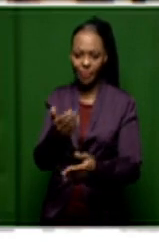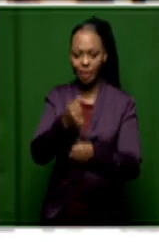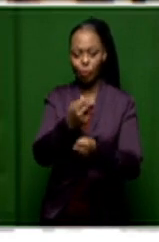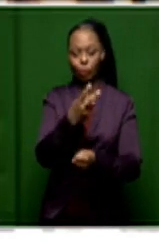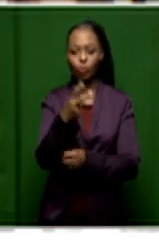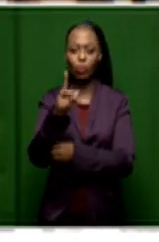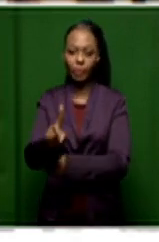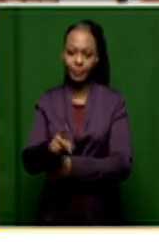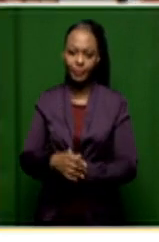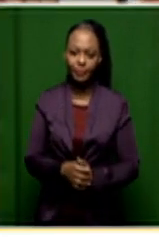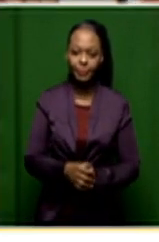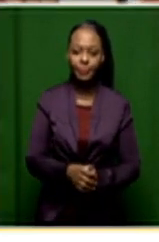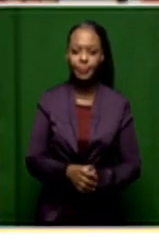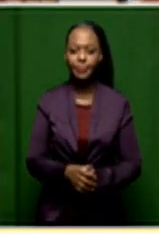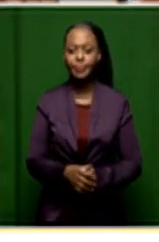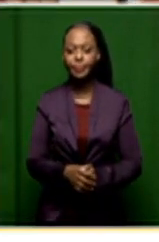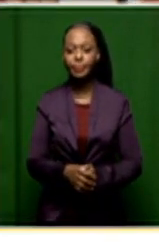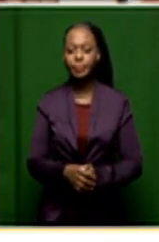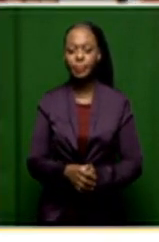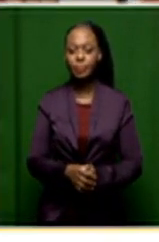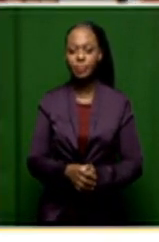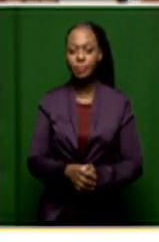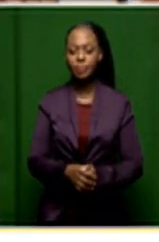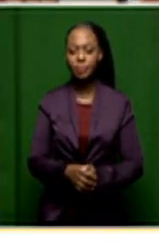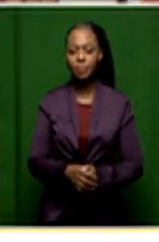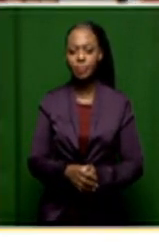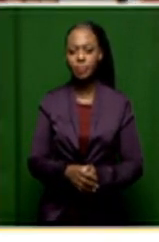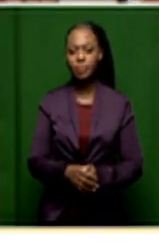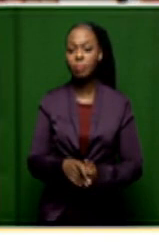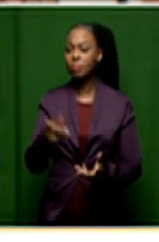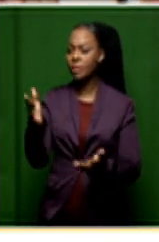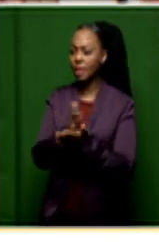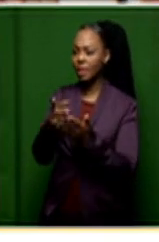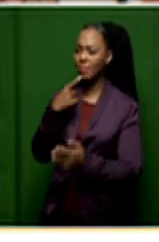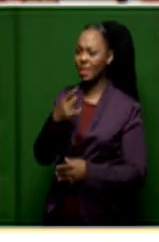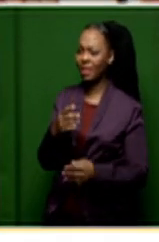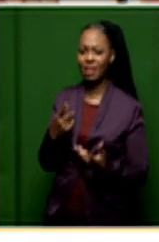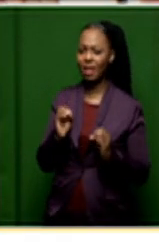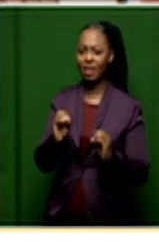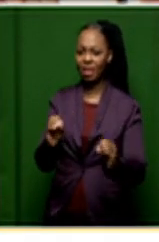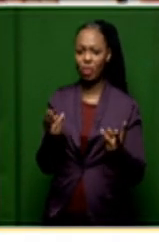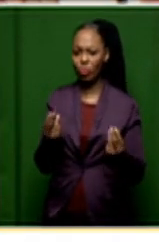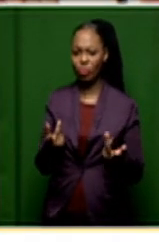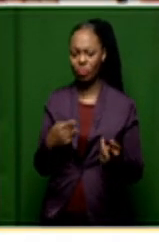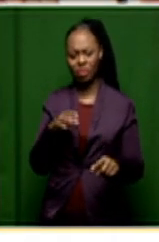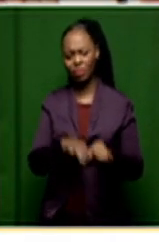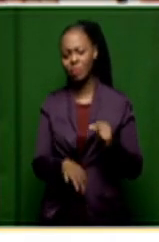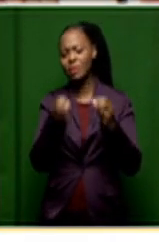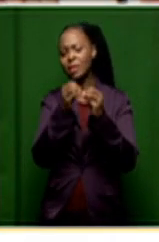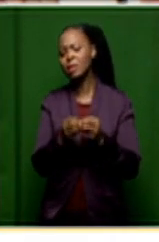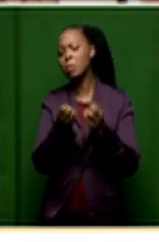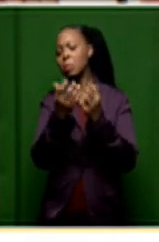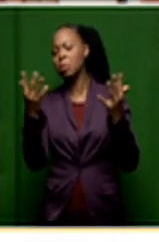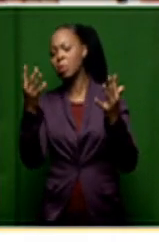further. So there are those who say that there's nothing new here. there's nothing to see here, and